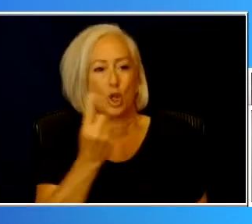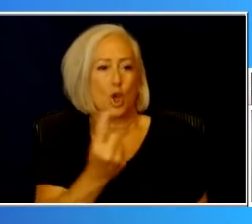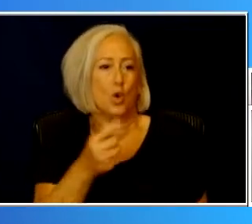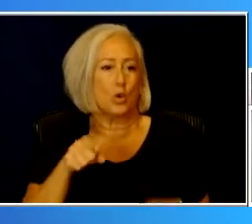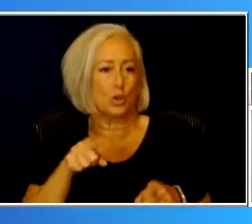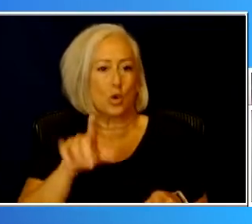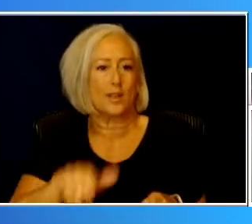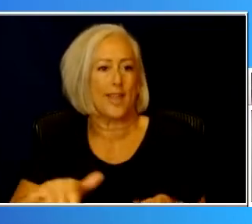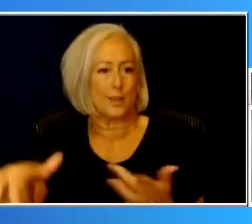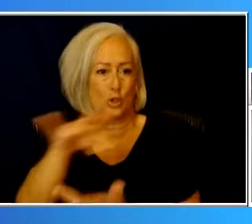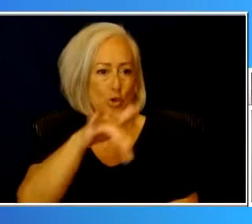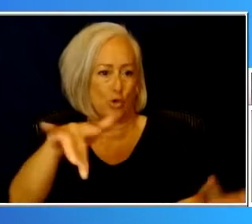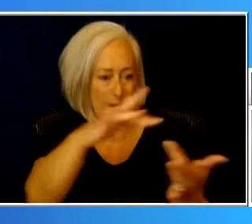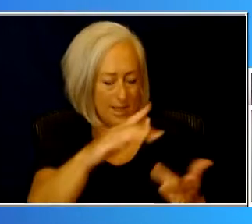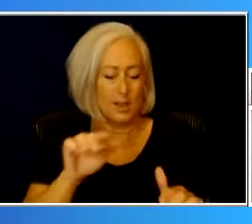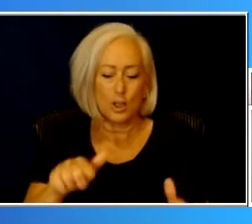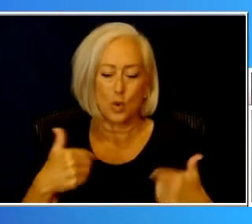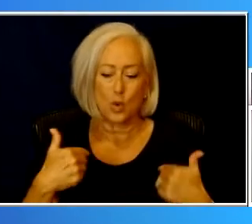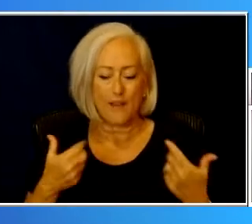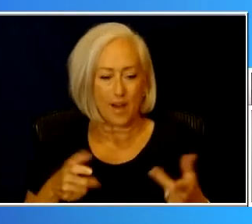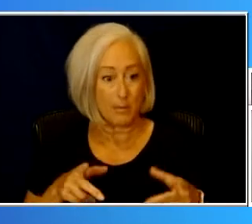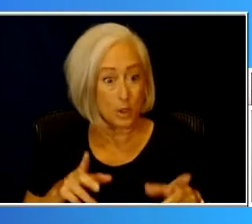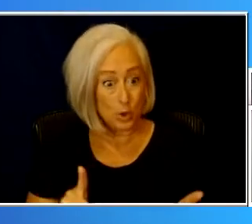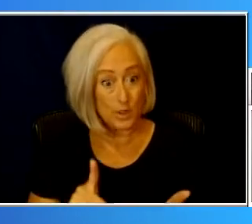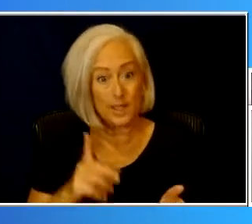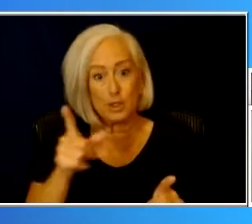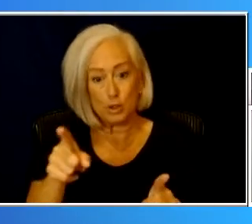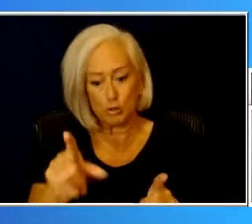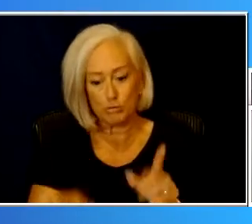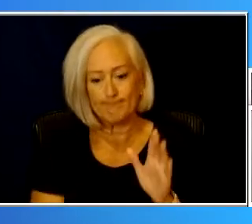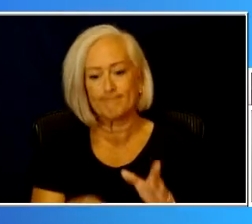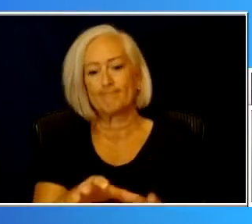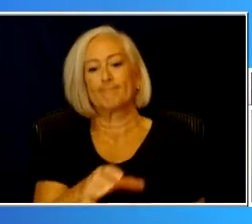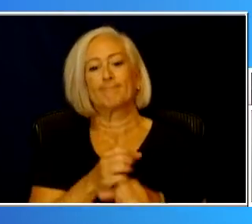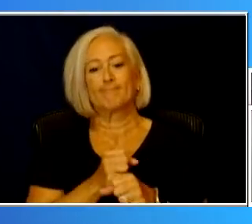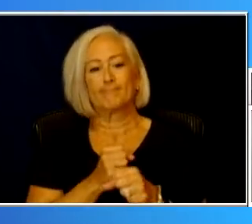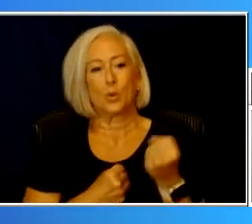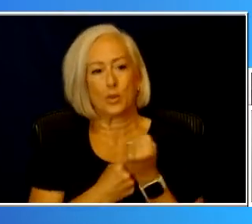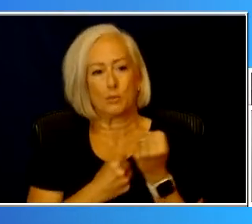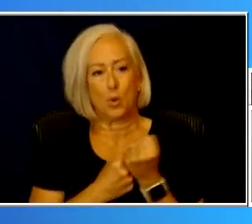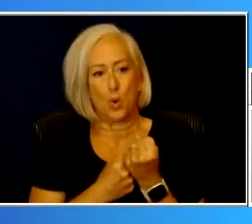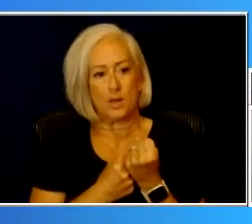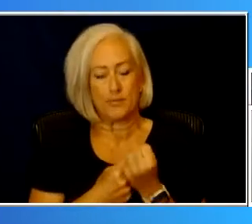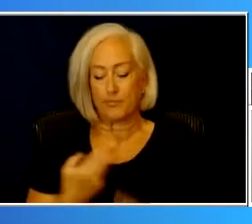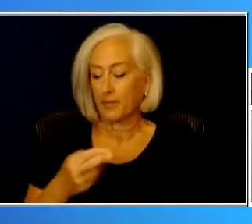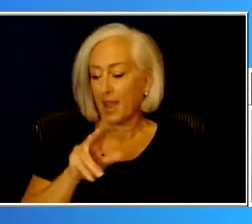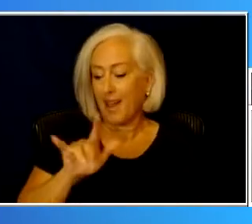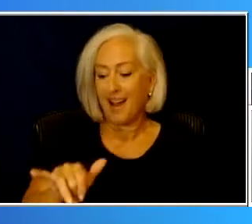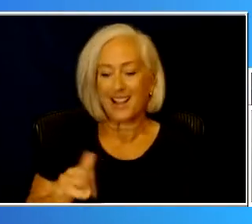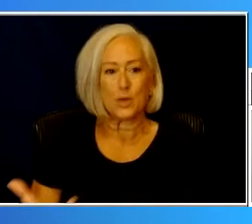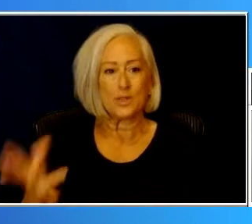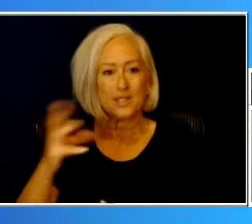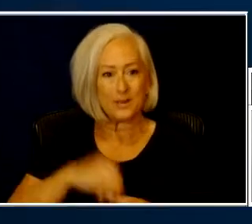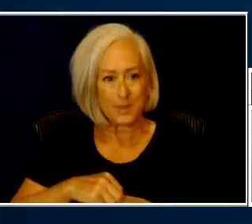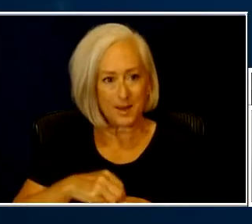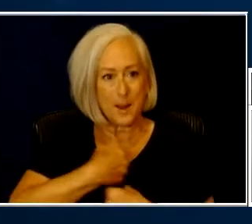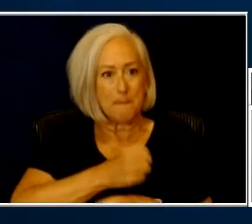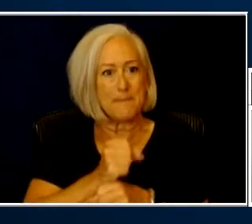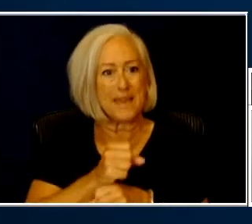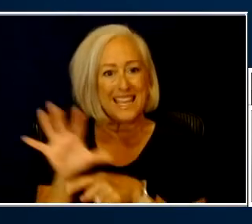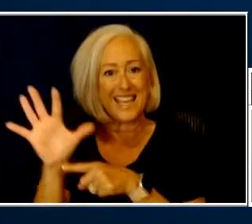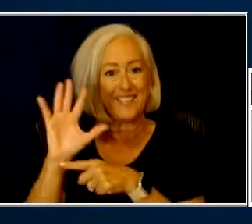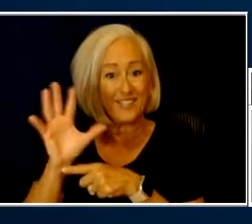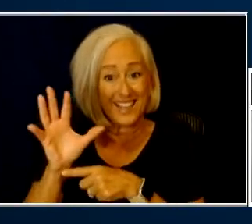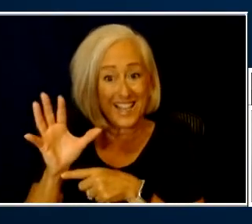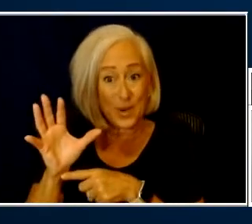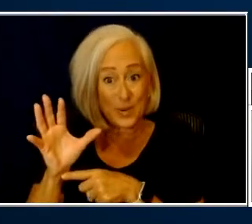now. You have the opportunity for support. And Holly also participated in creating videos that are these